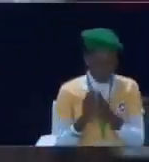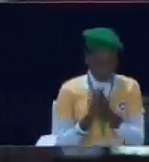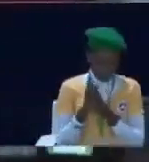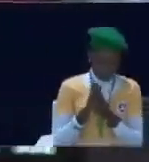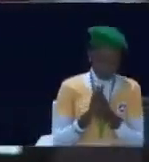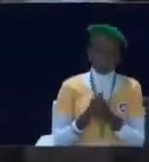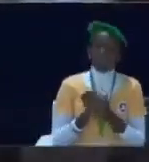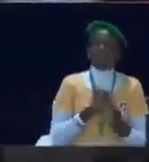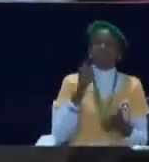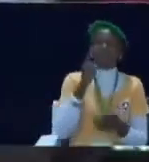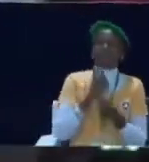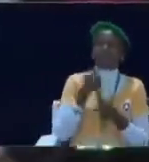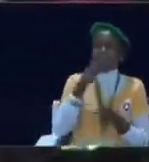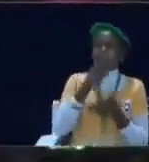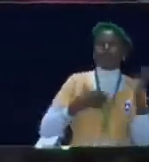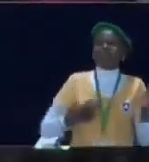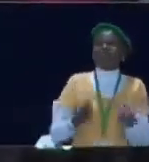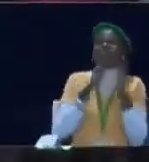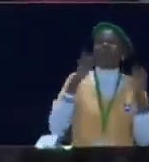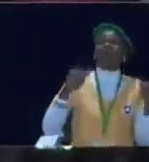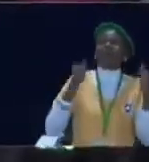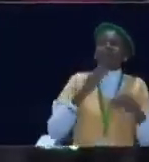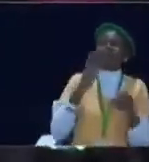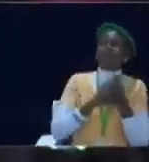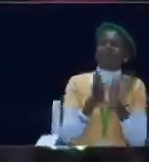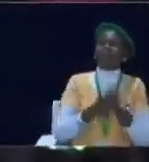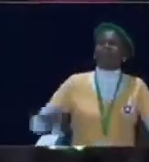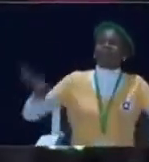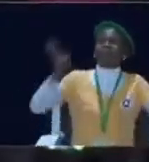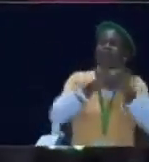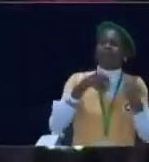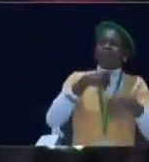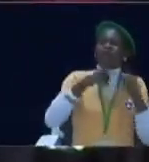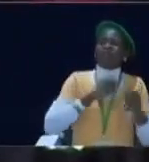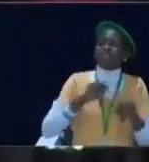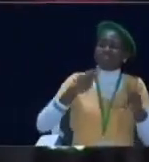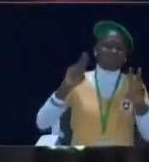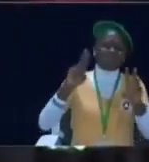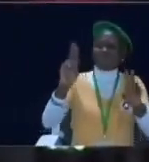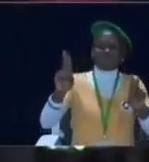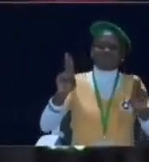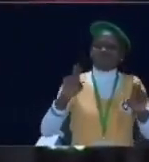I just heard someone ask me, how can I be relevant when I'm a nobody?